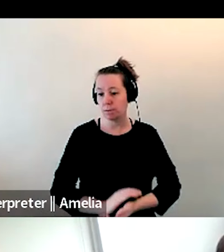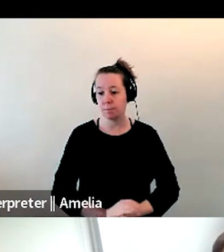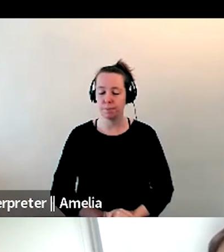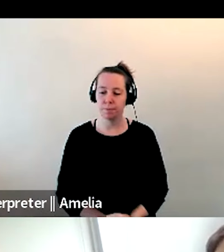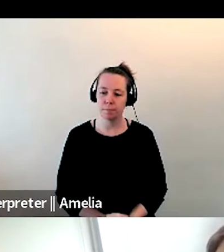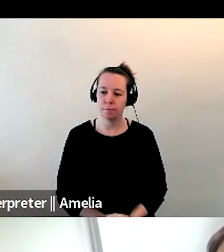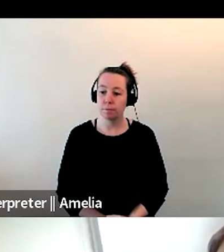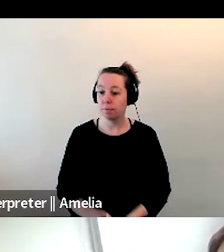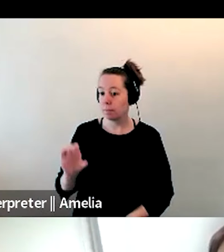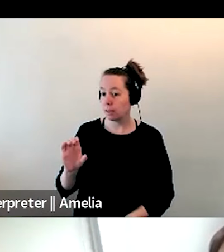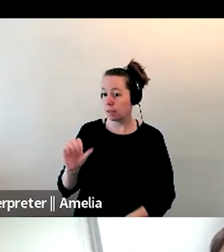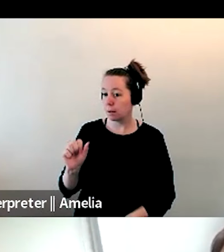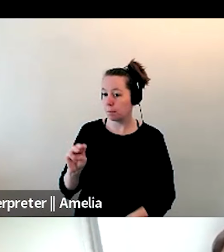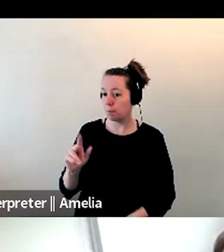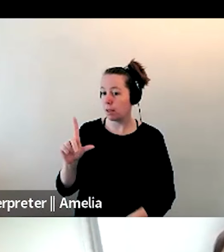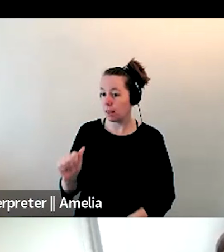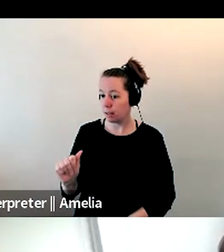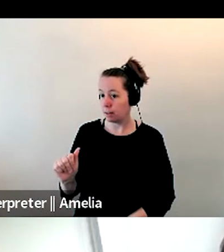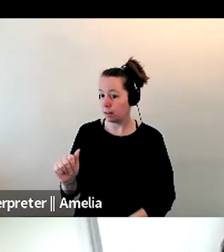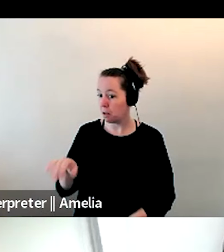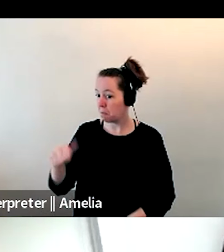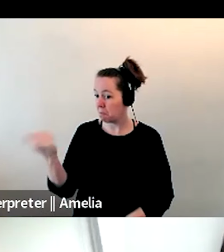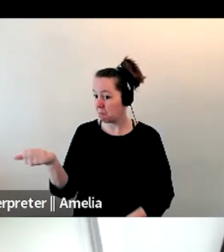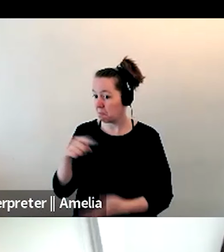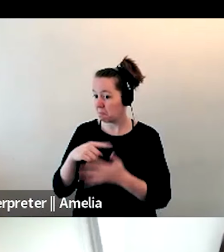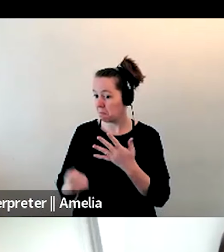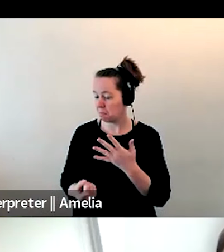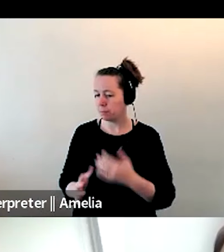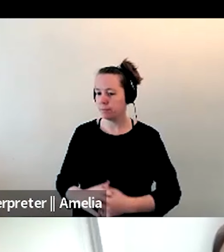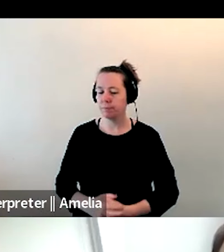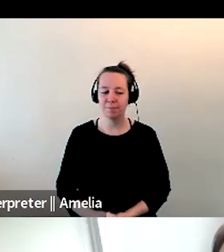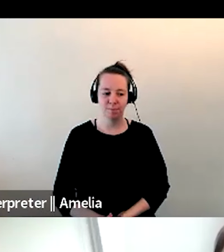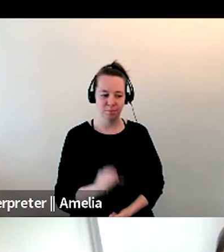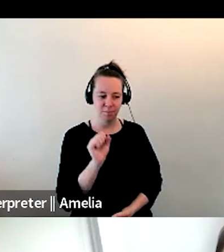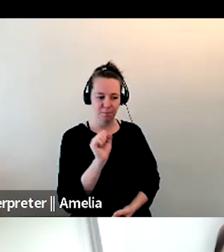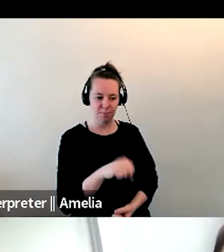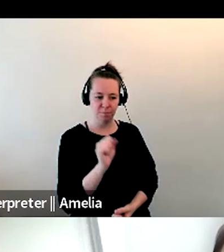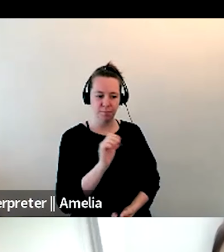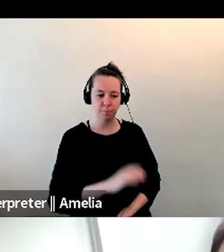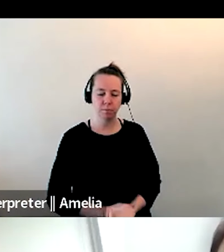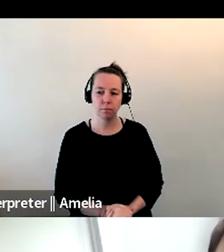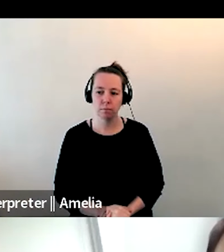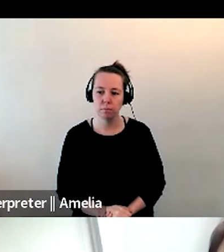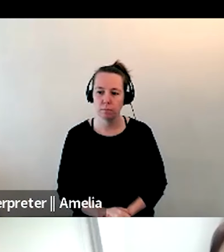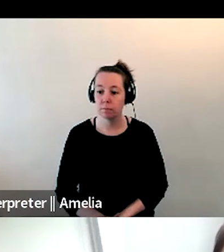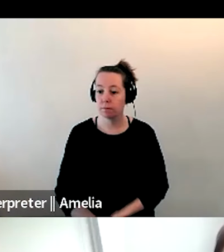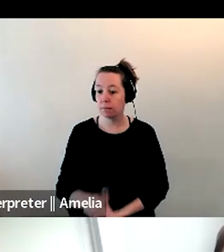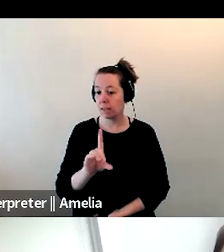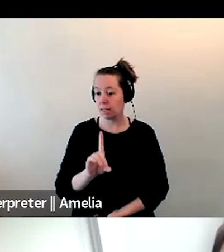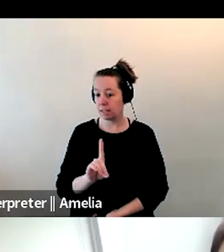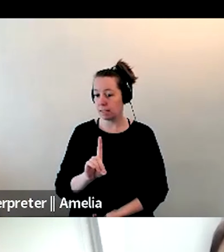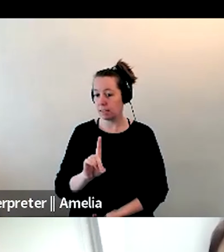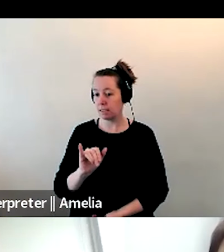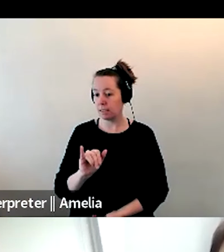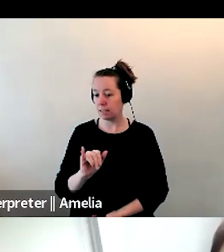particularly like or are familiar with? Yes, I have taken the tool called DISC.